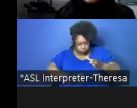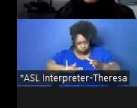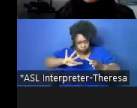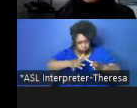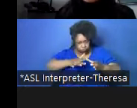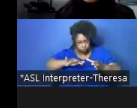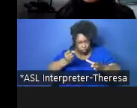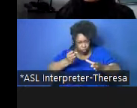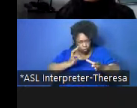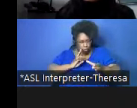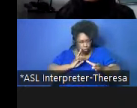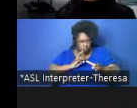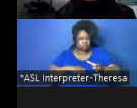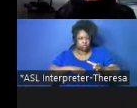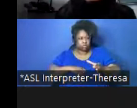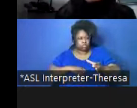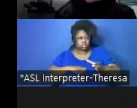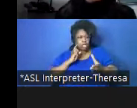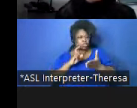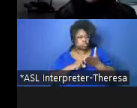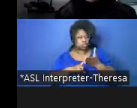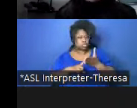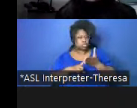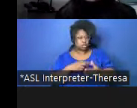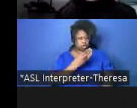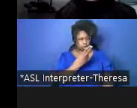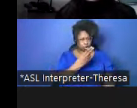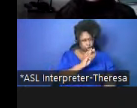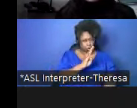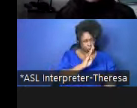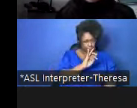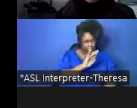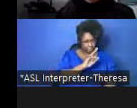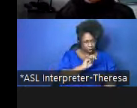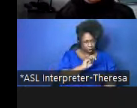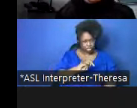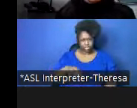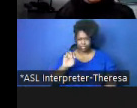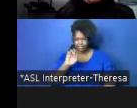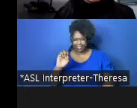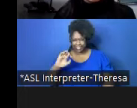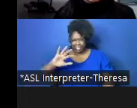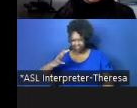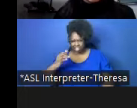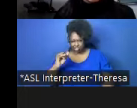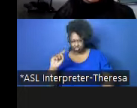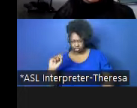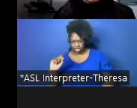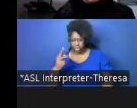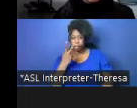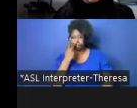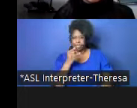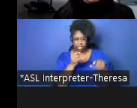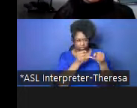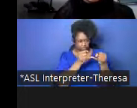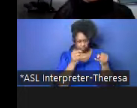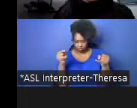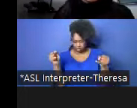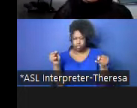pink line from Hobart to East 5th Street on Cottage Street. I